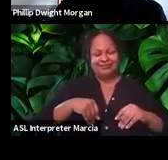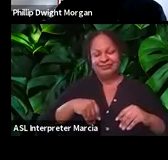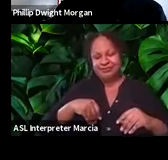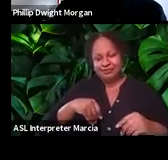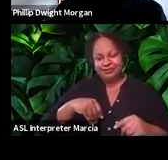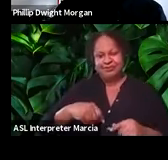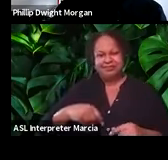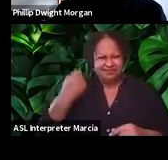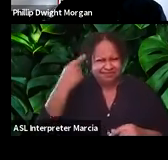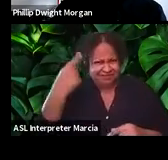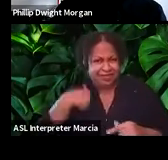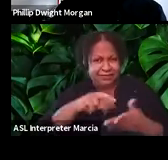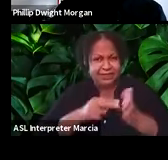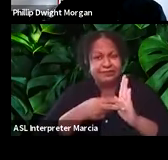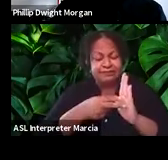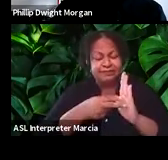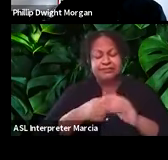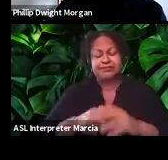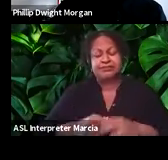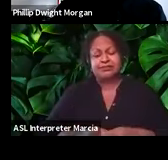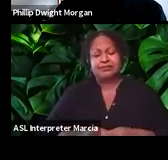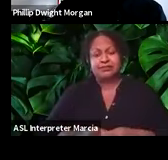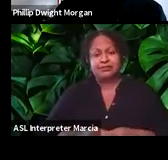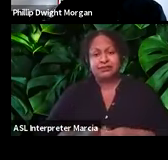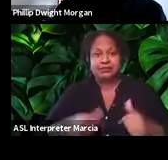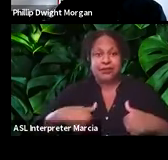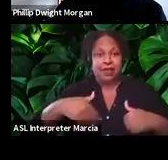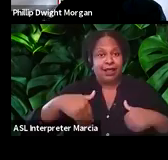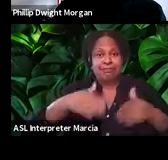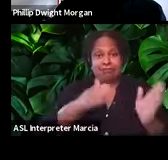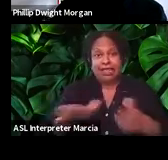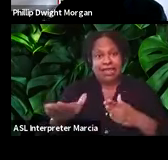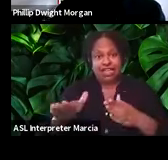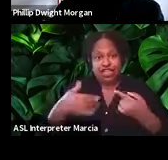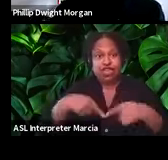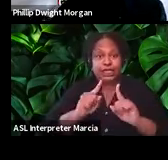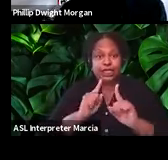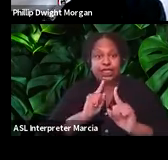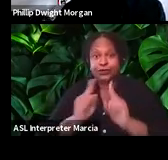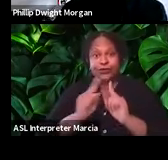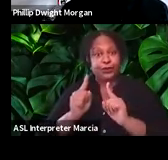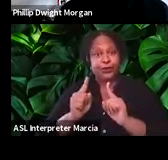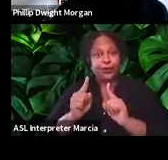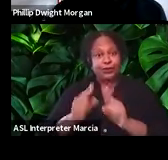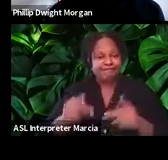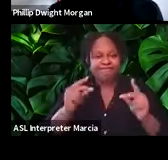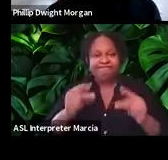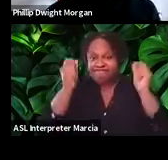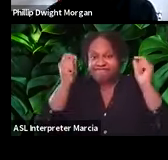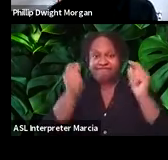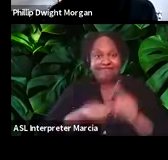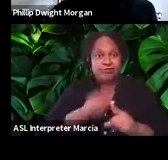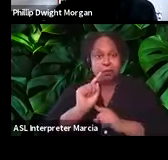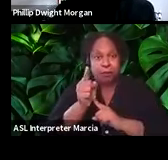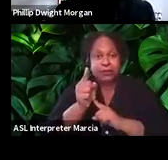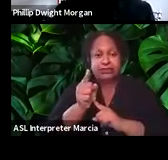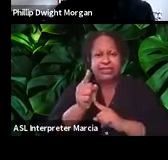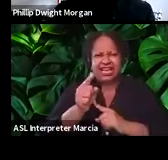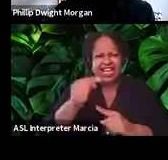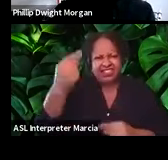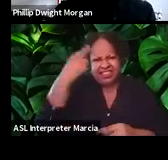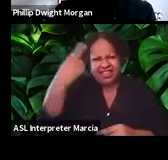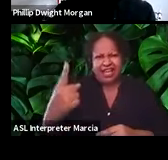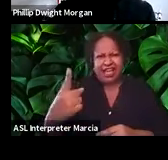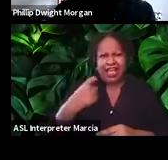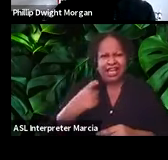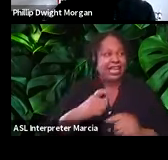the And this wasn't planned. It was a moment where I believe the question was,